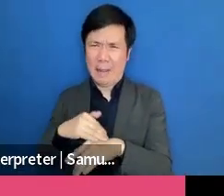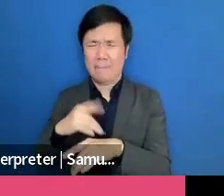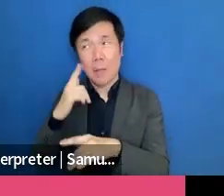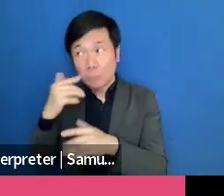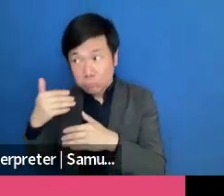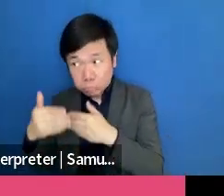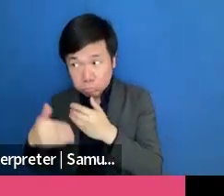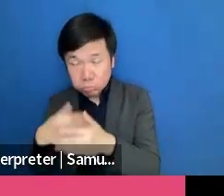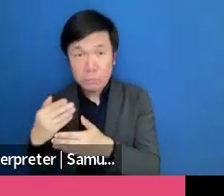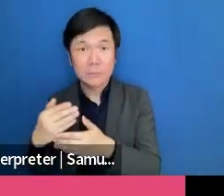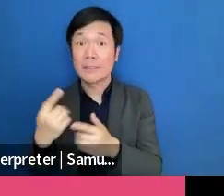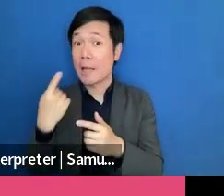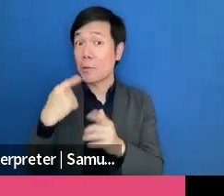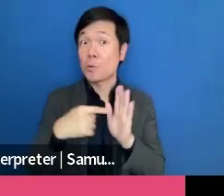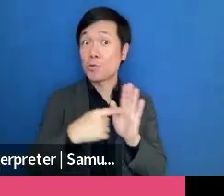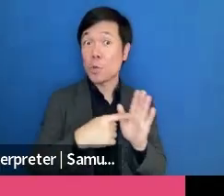activity.